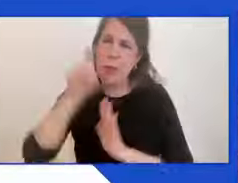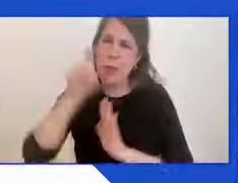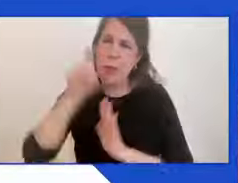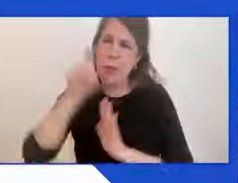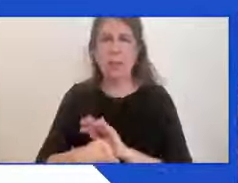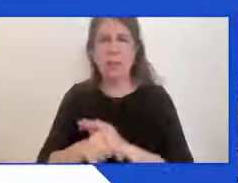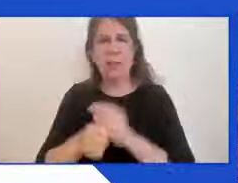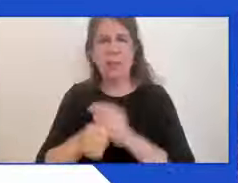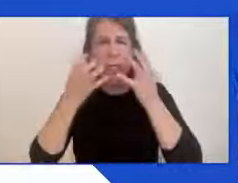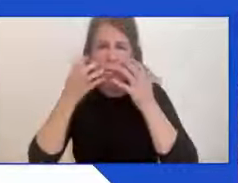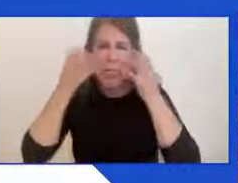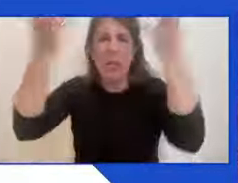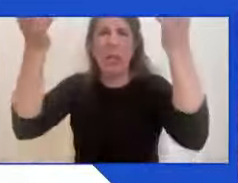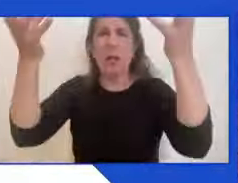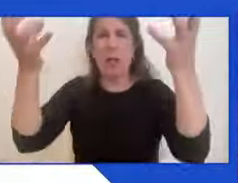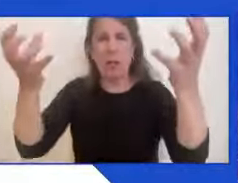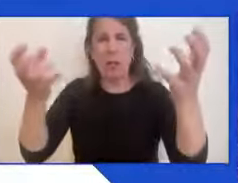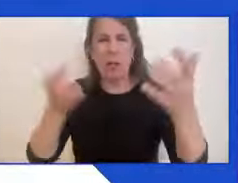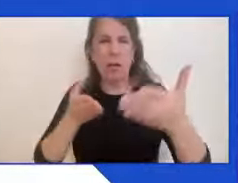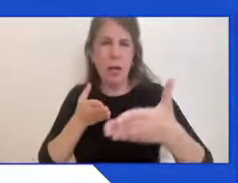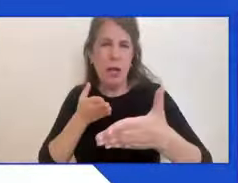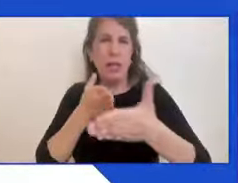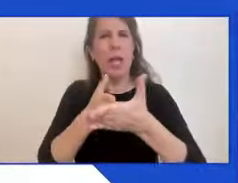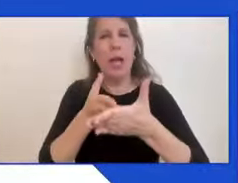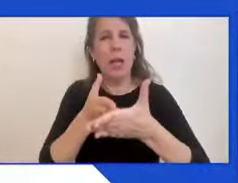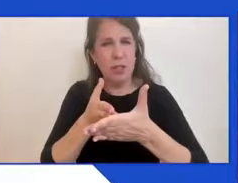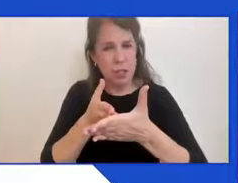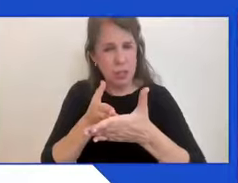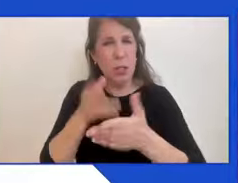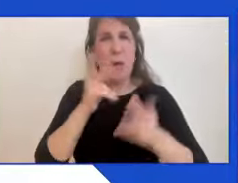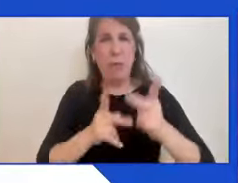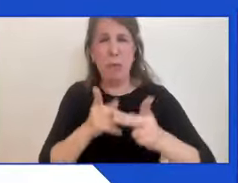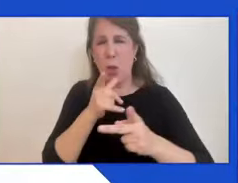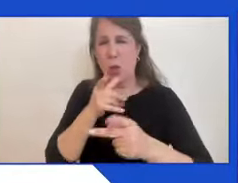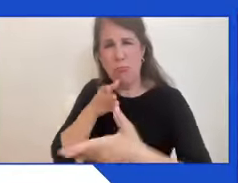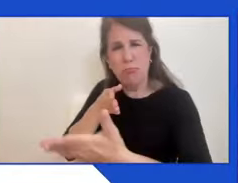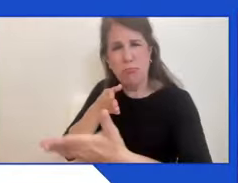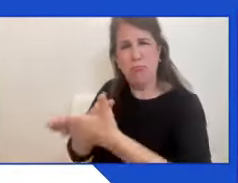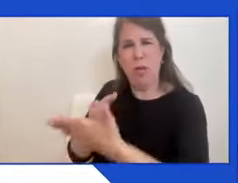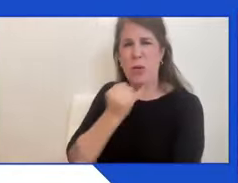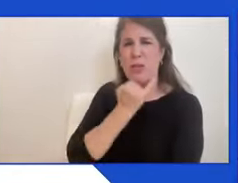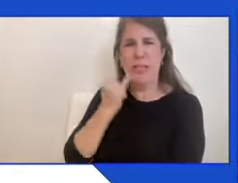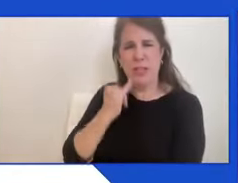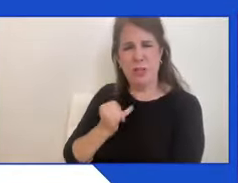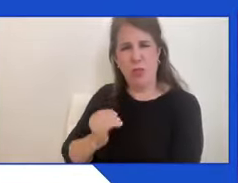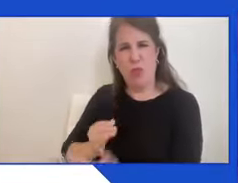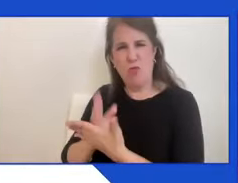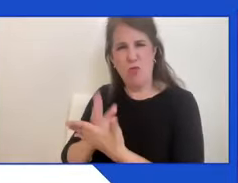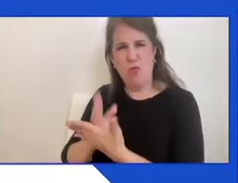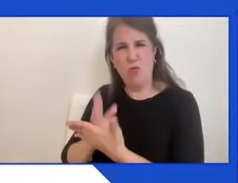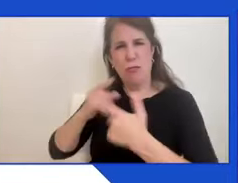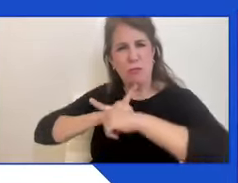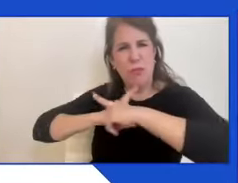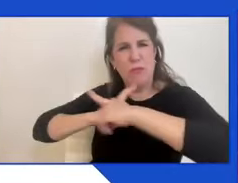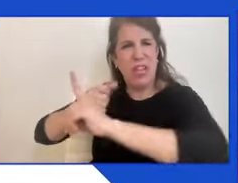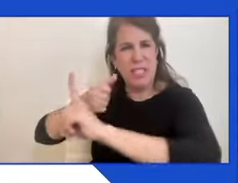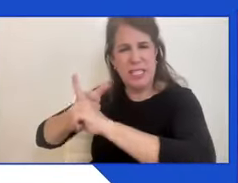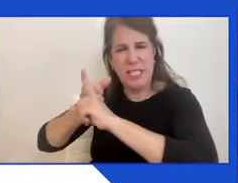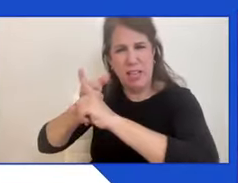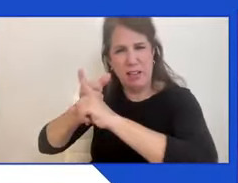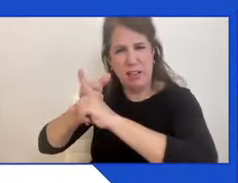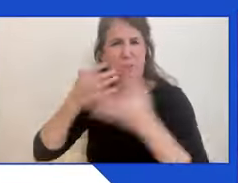Raise our voices against those who oppose Israel's right to defend itself.